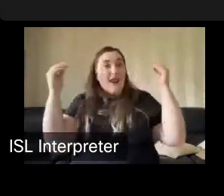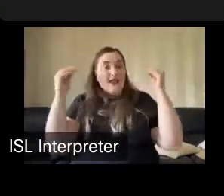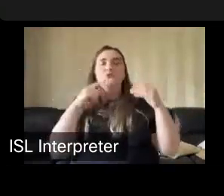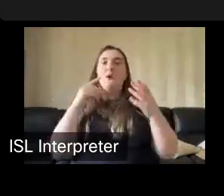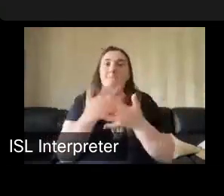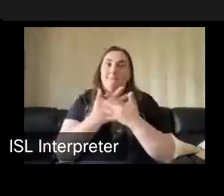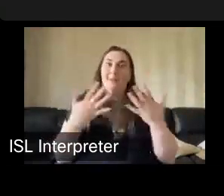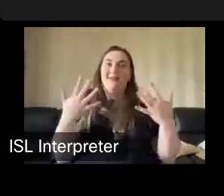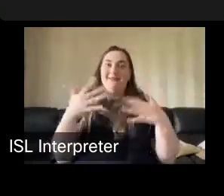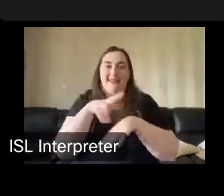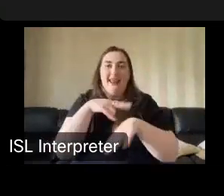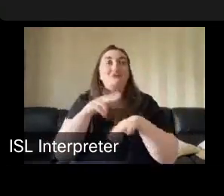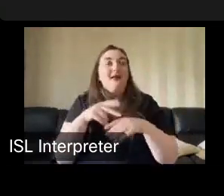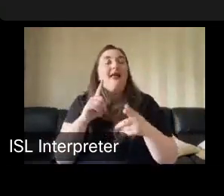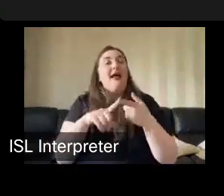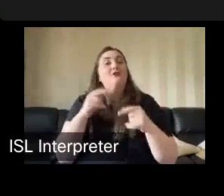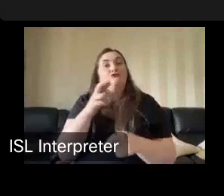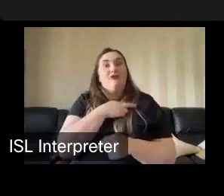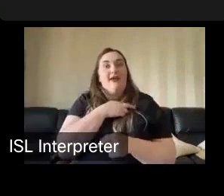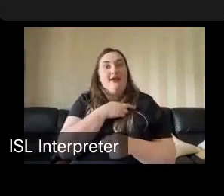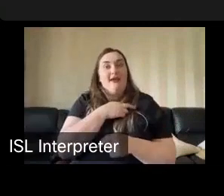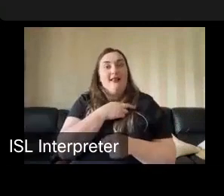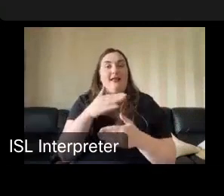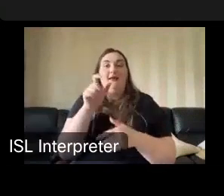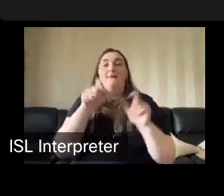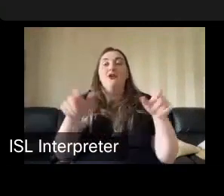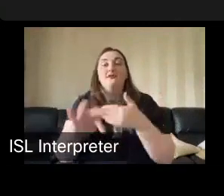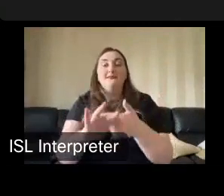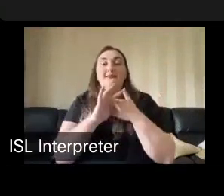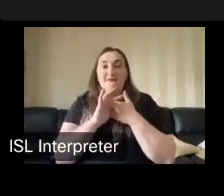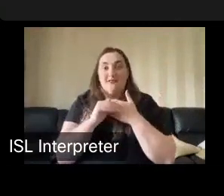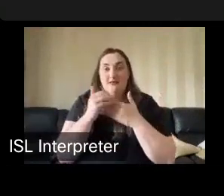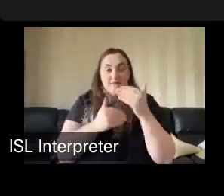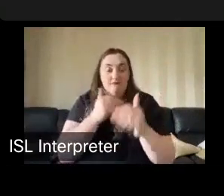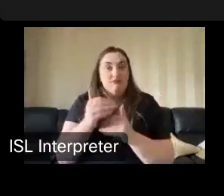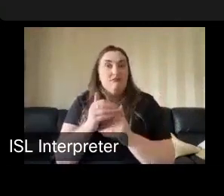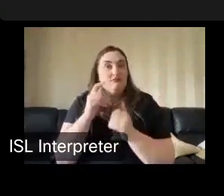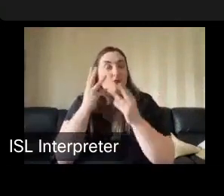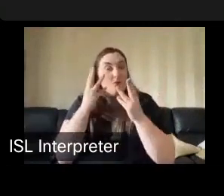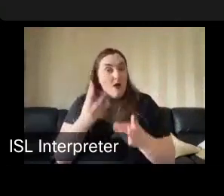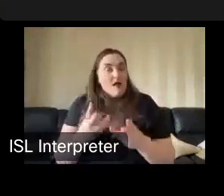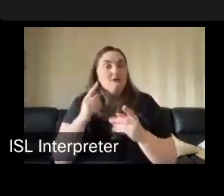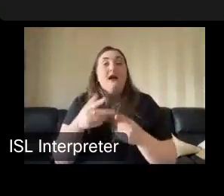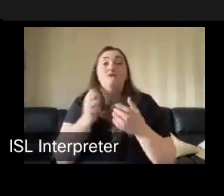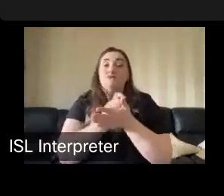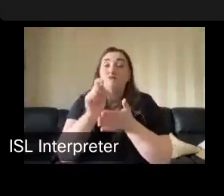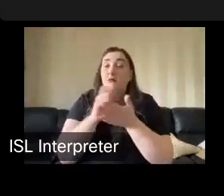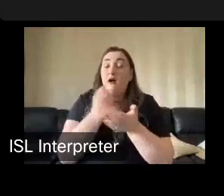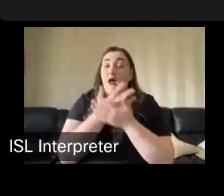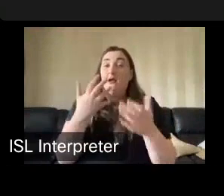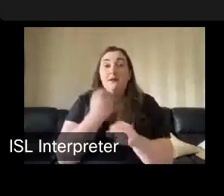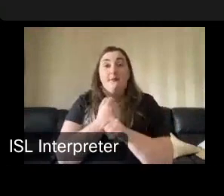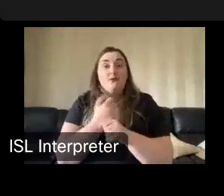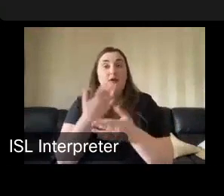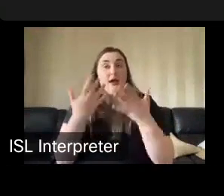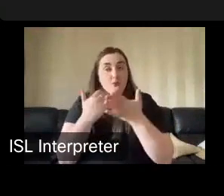multinational. He's a real patient safety advocate and has written a lot about supporting